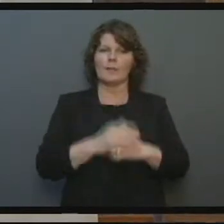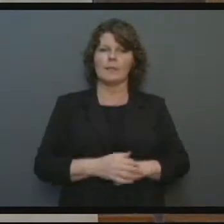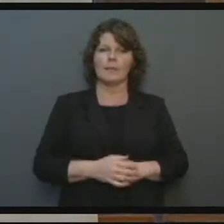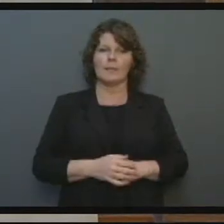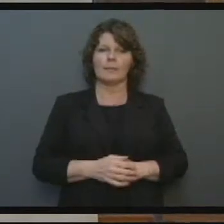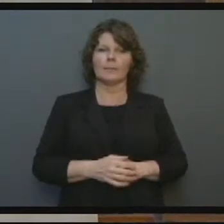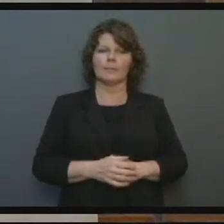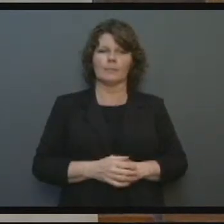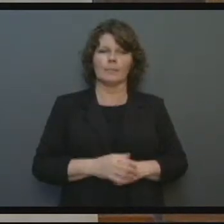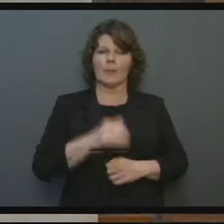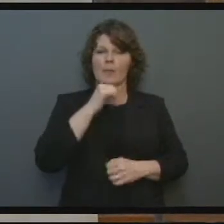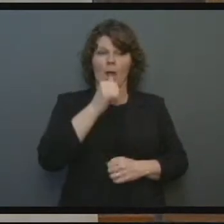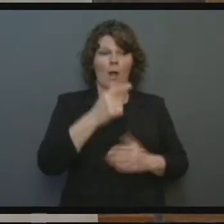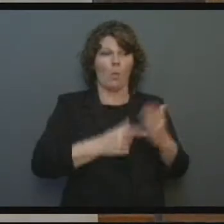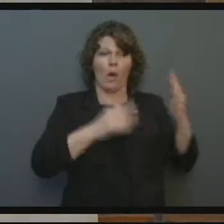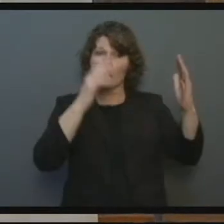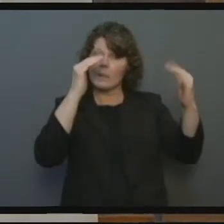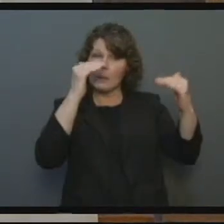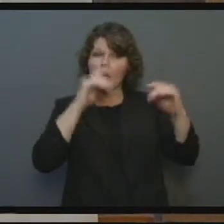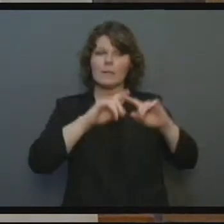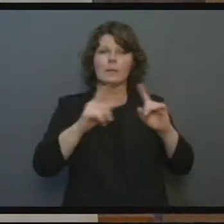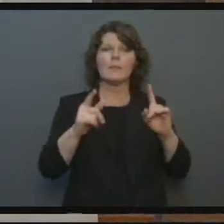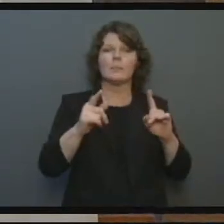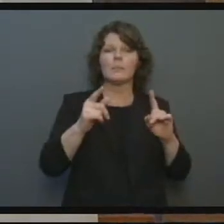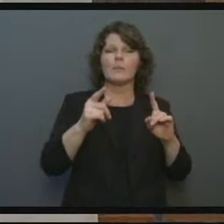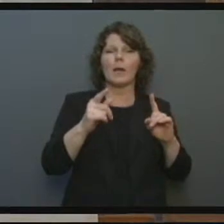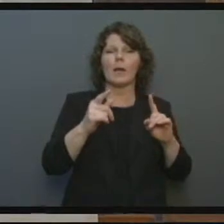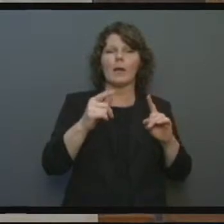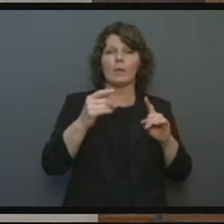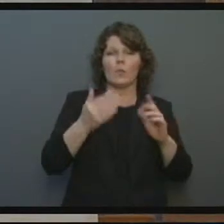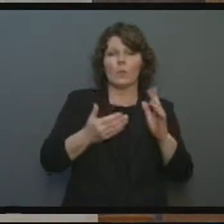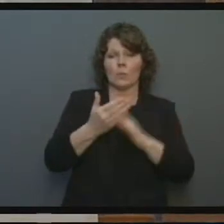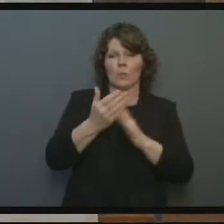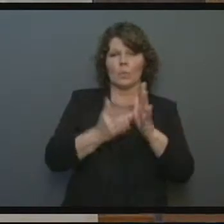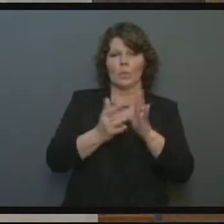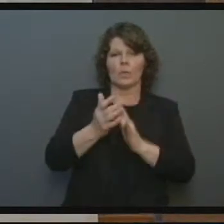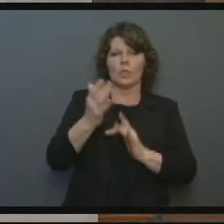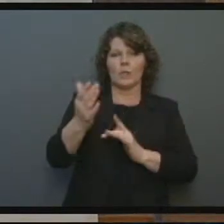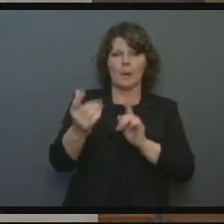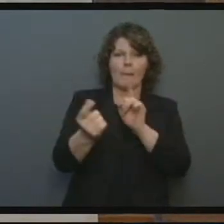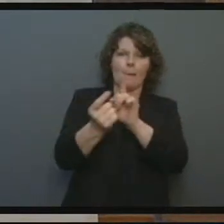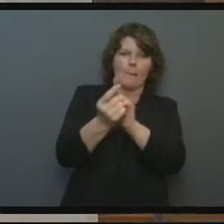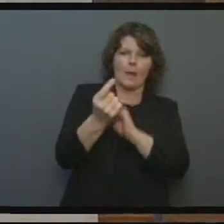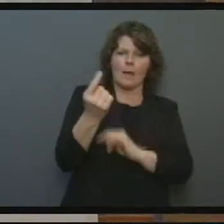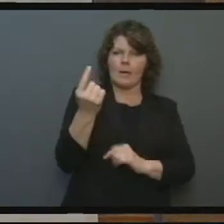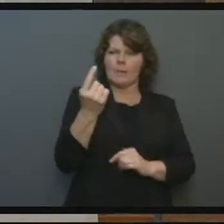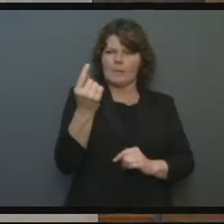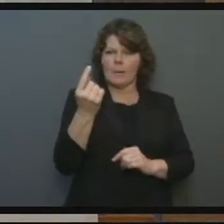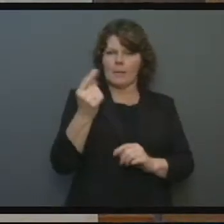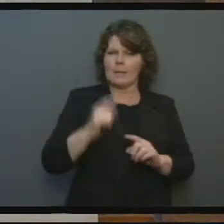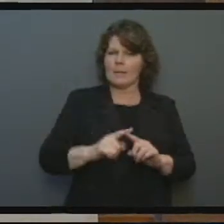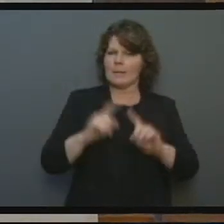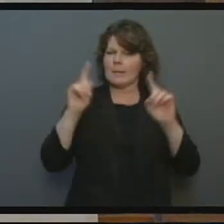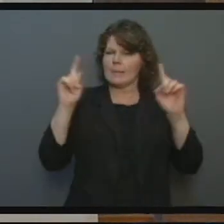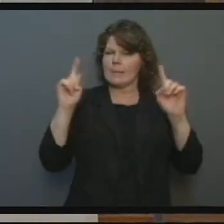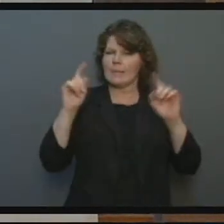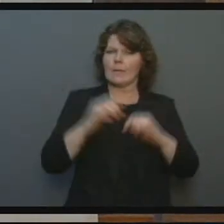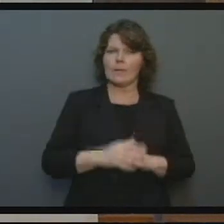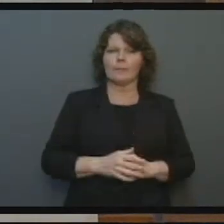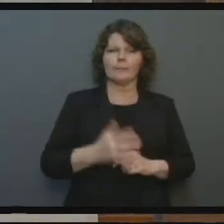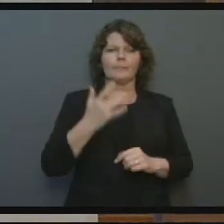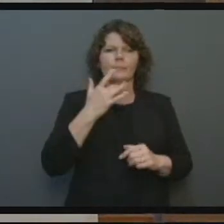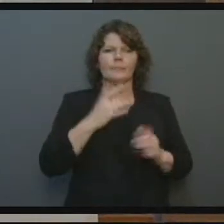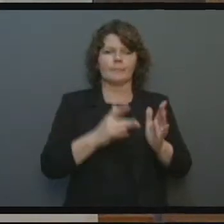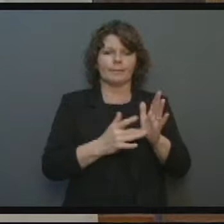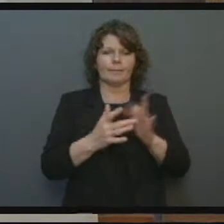certainly was not the way that they expected God to act, but in Jesus they met something that they had never met before. Jesus had cared